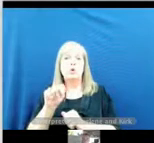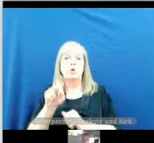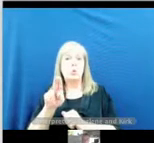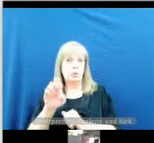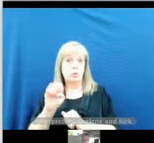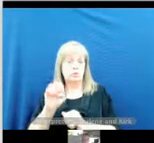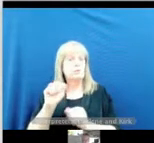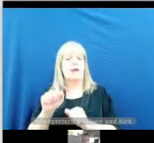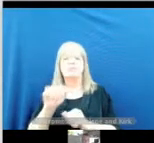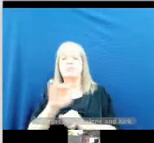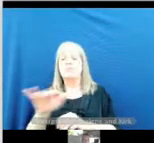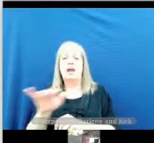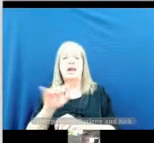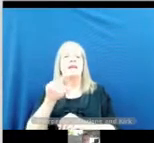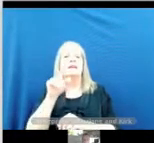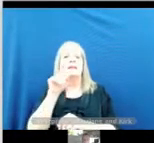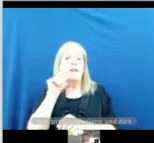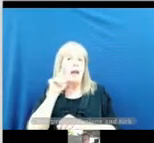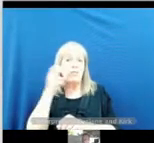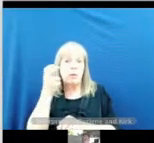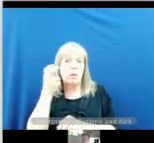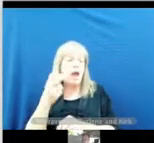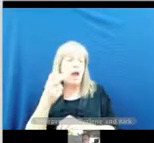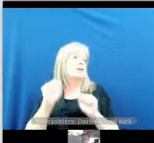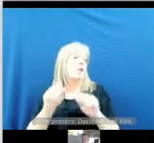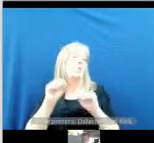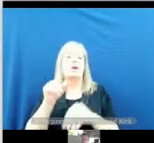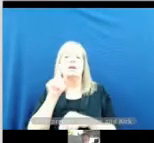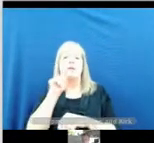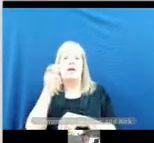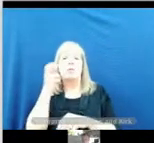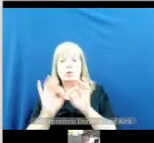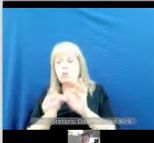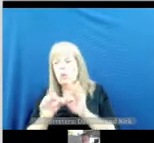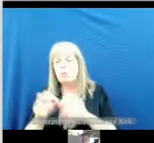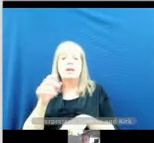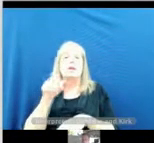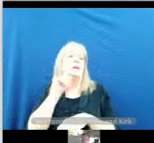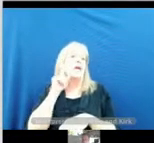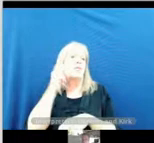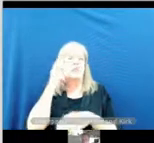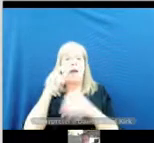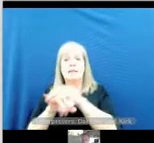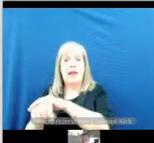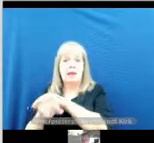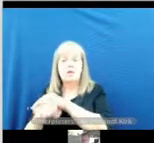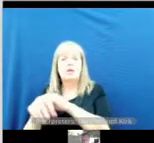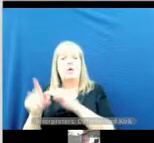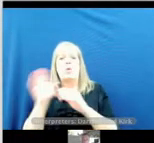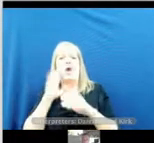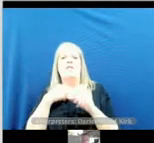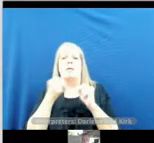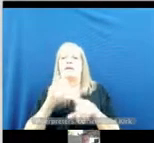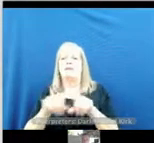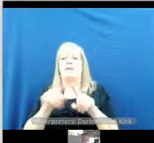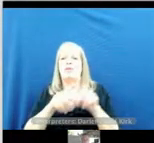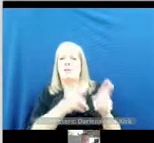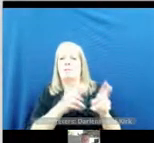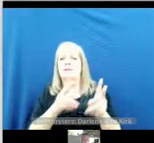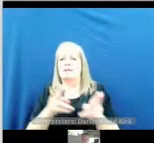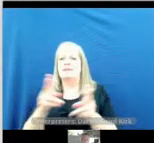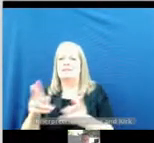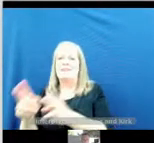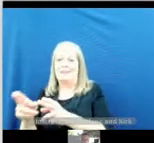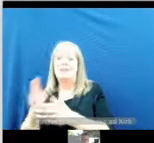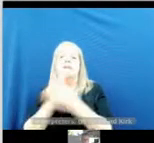or deafblind tactile, deafblind interpreting, and you will find a host of clips, some that have been posted by deafblind